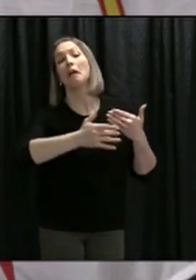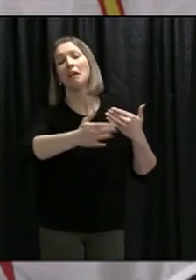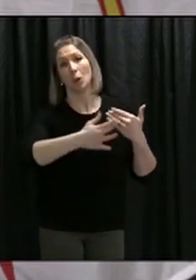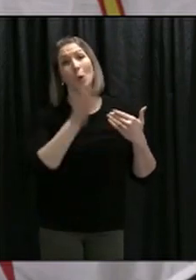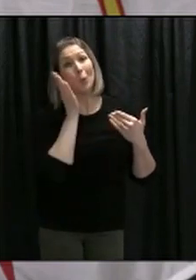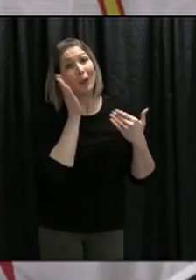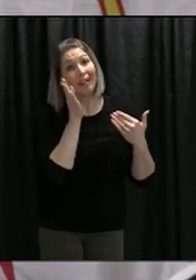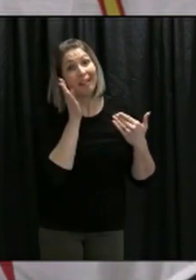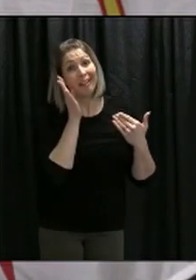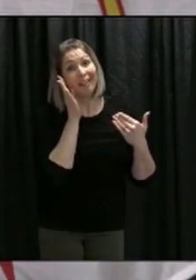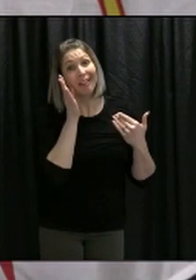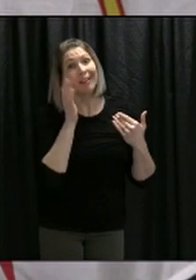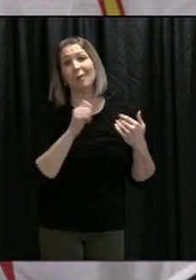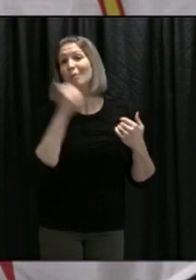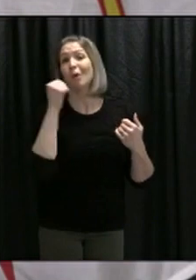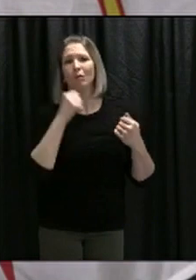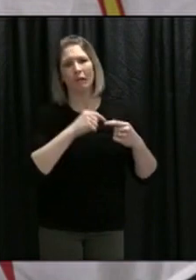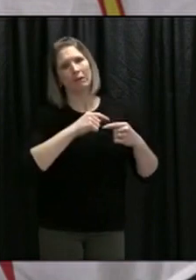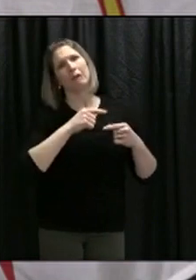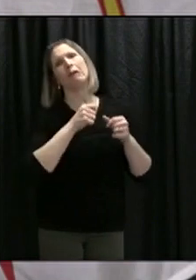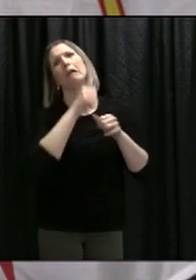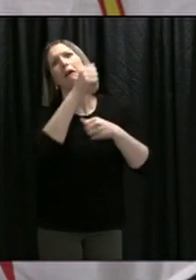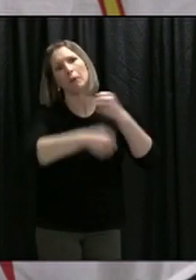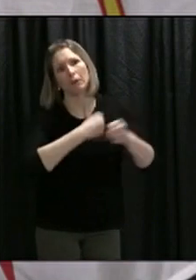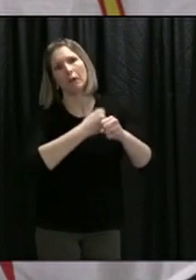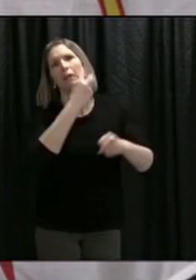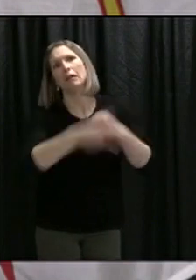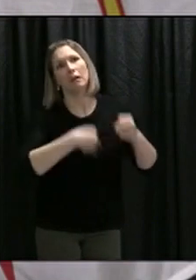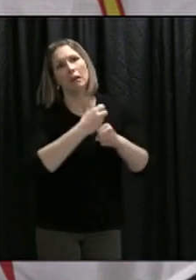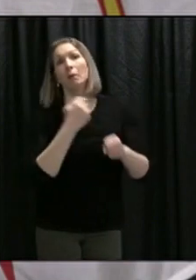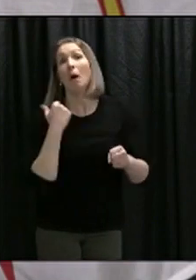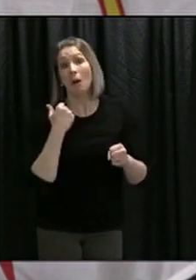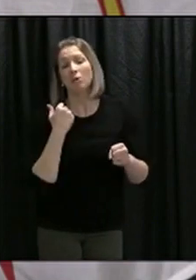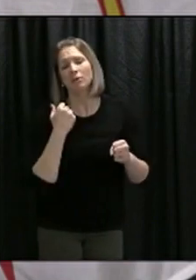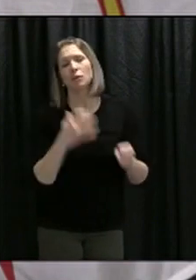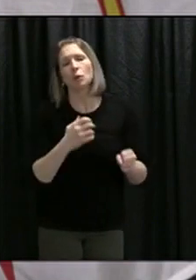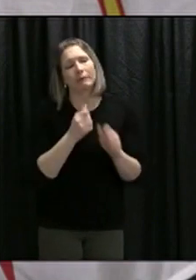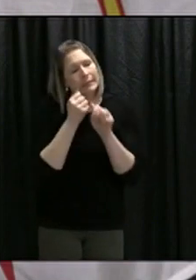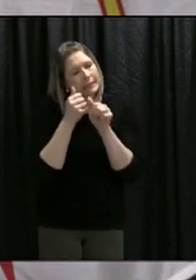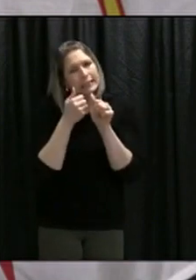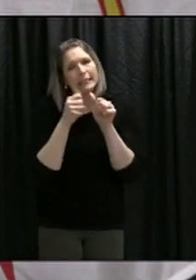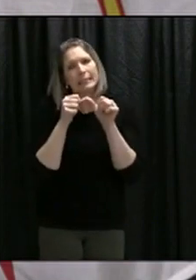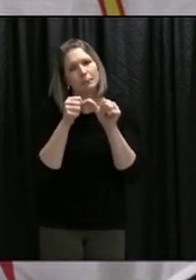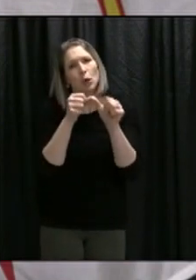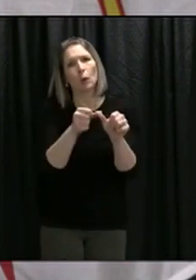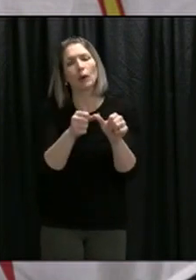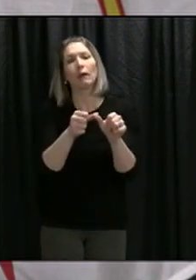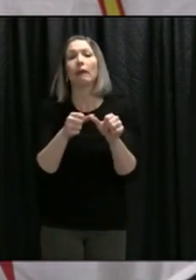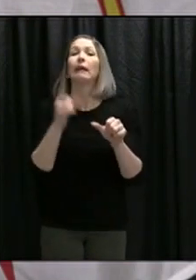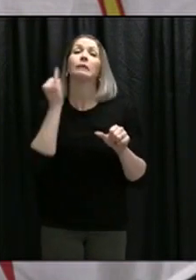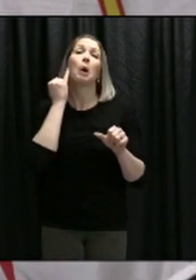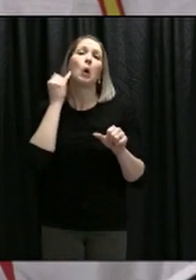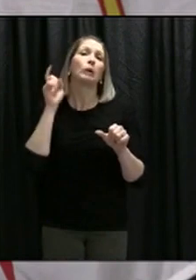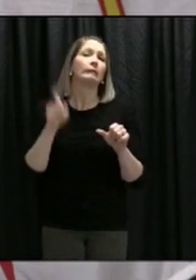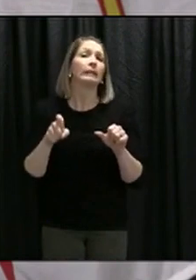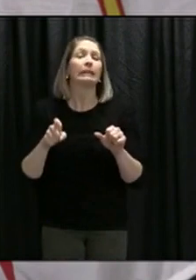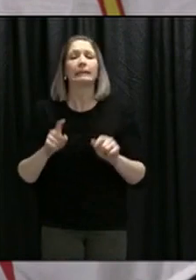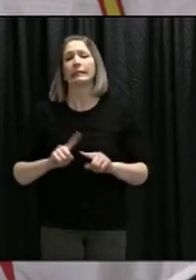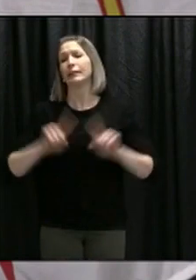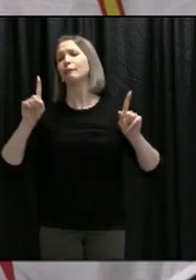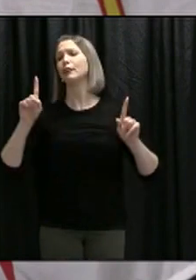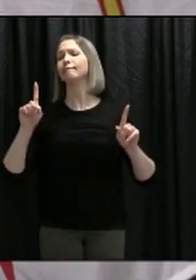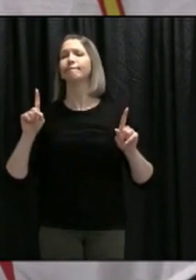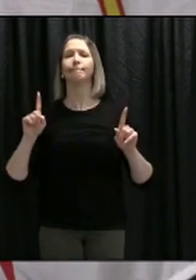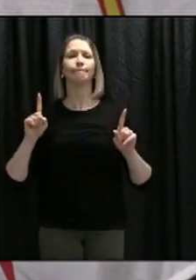is okay to go outside and be active. Just do so keeping a safe physical distance from others. Take a drive for a change of scenery.